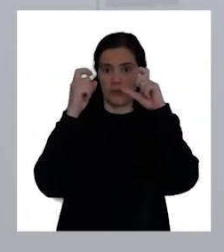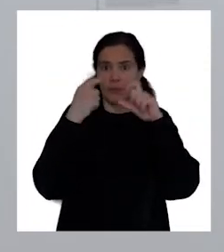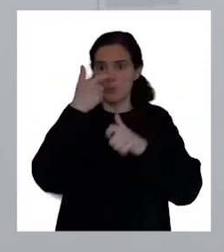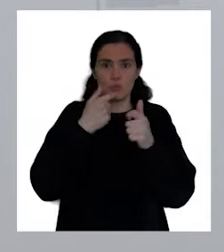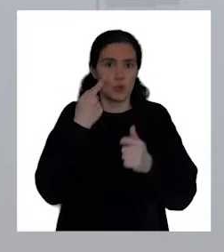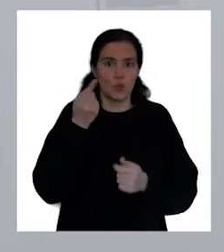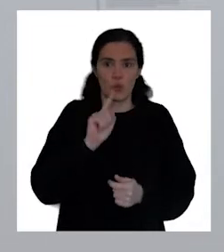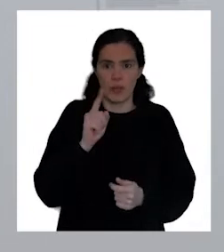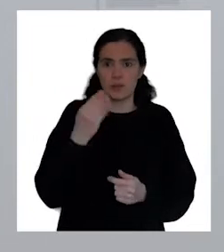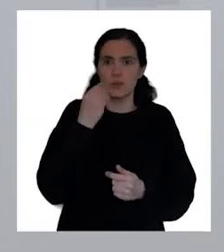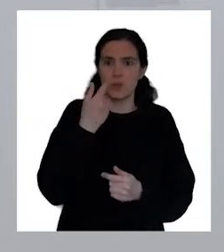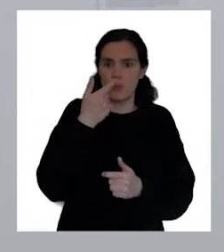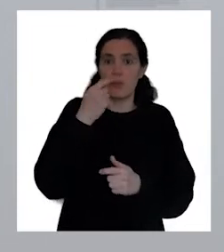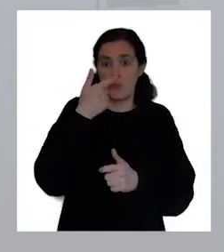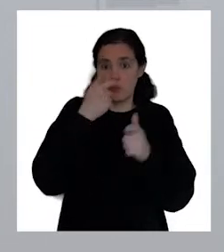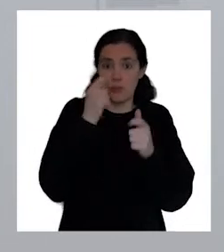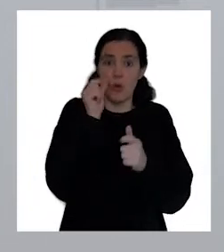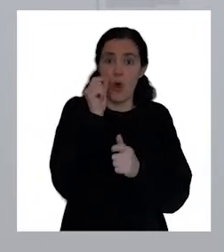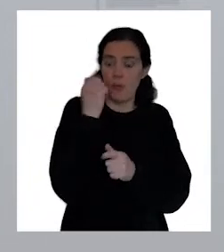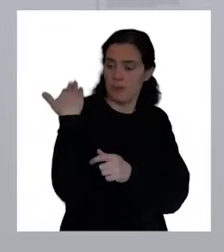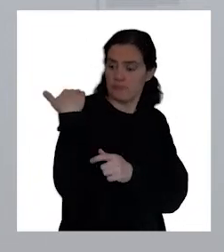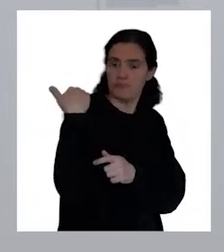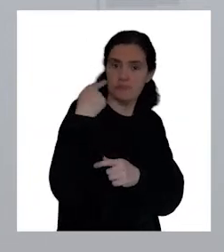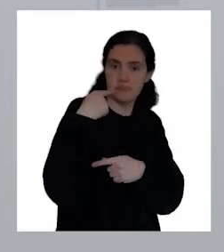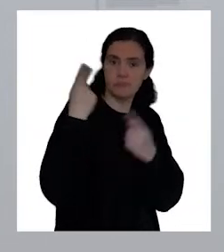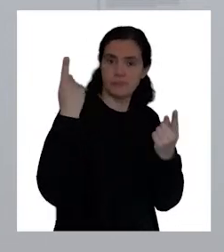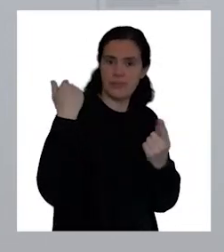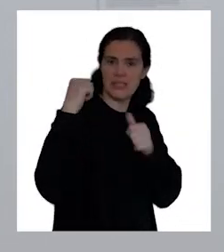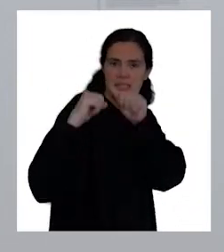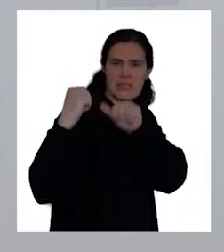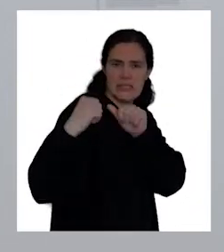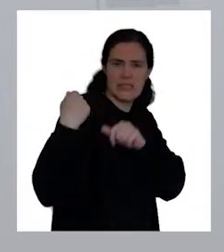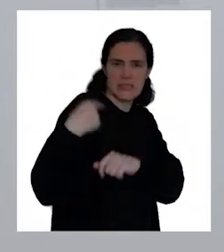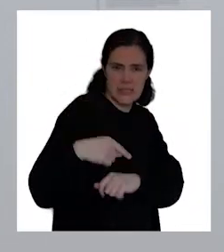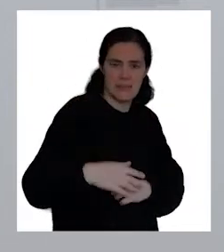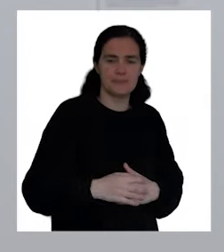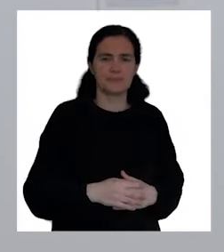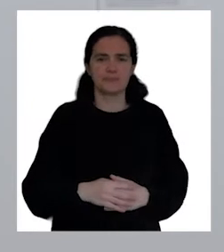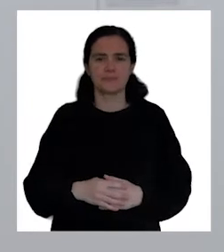photo of the slave, turning his back and showing his back with the scars.